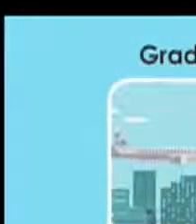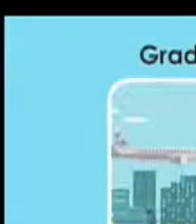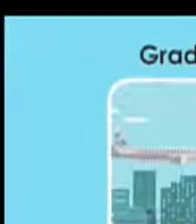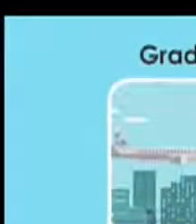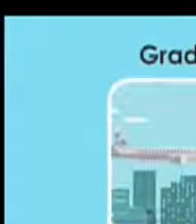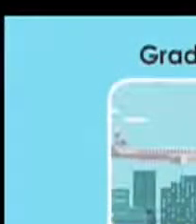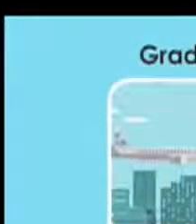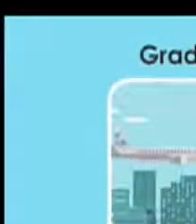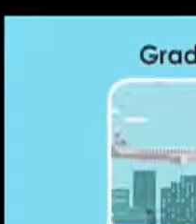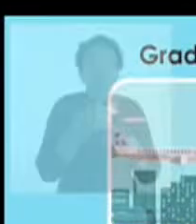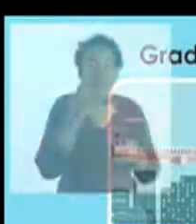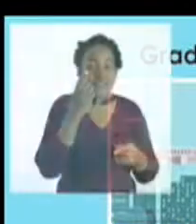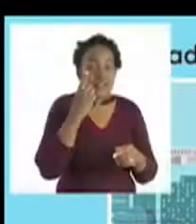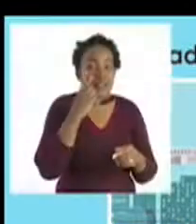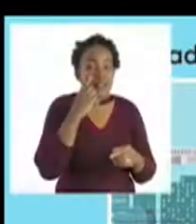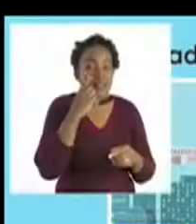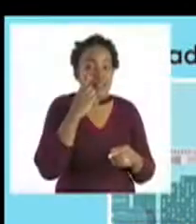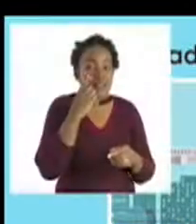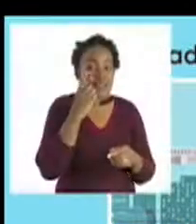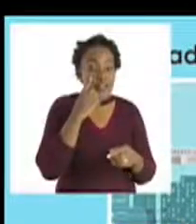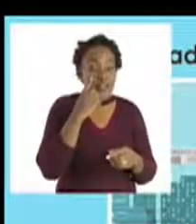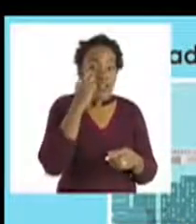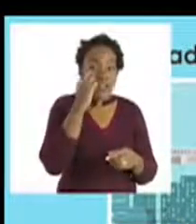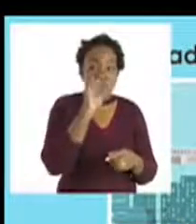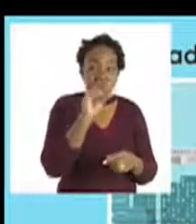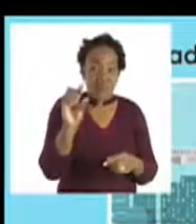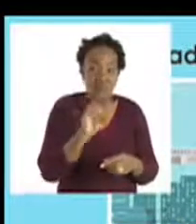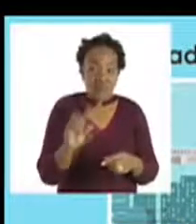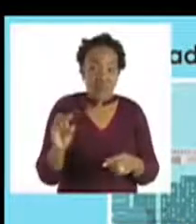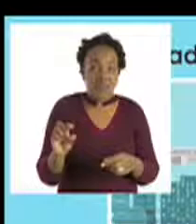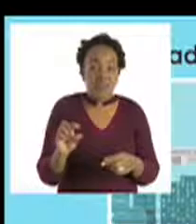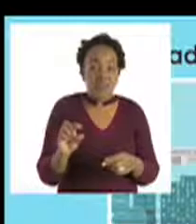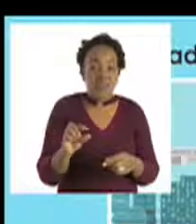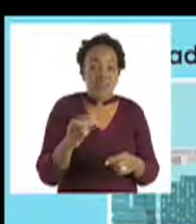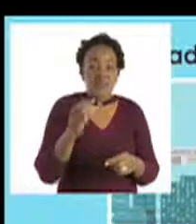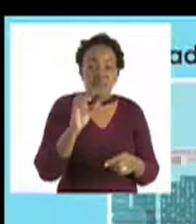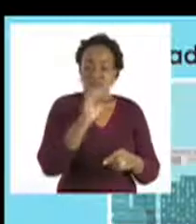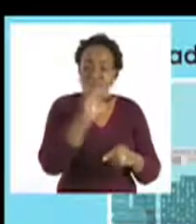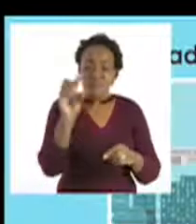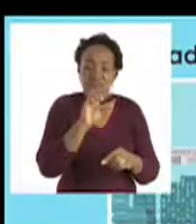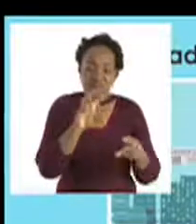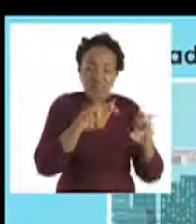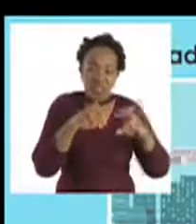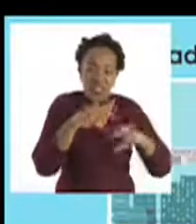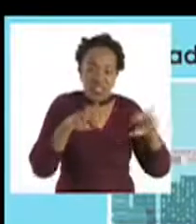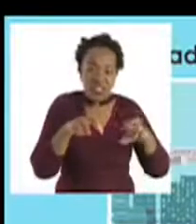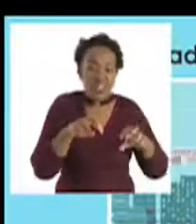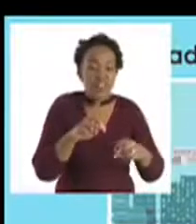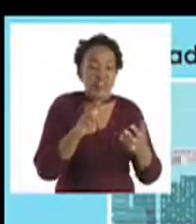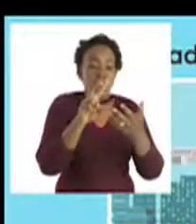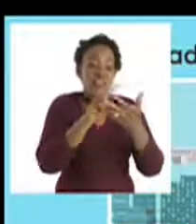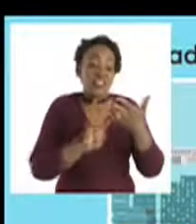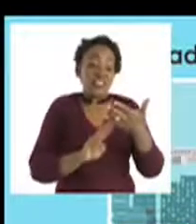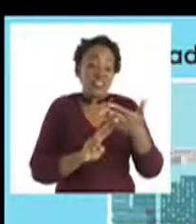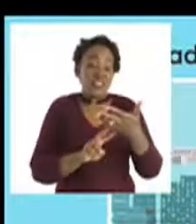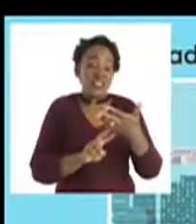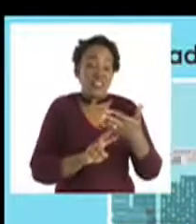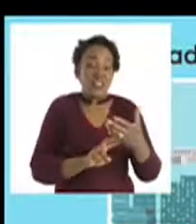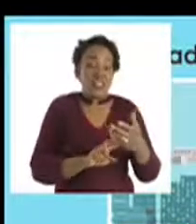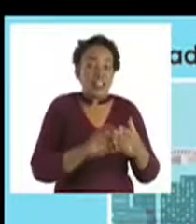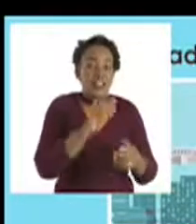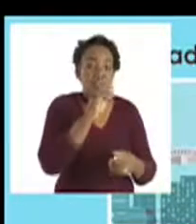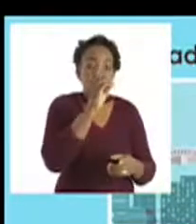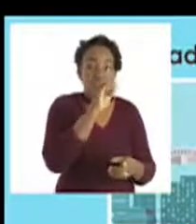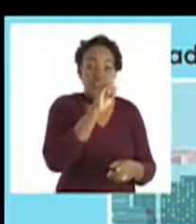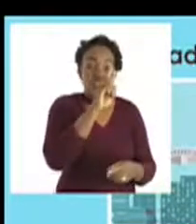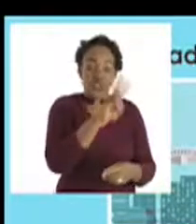And our lesson today is on sight words, word search, reading, and